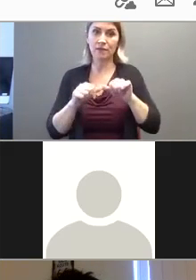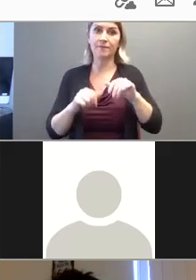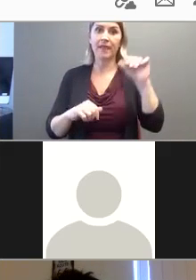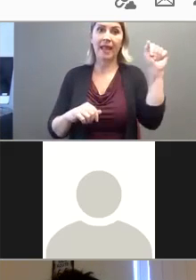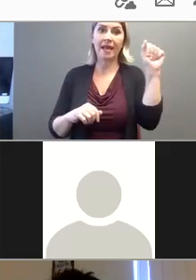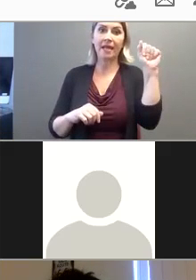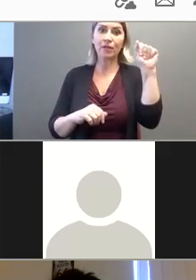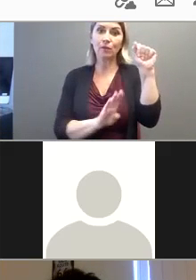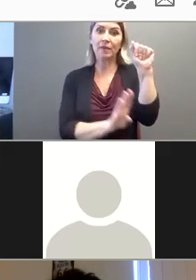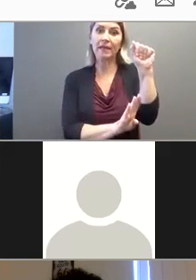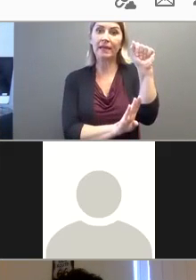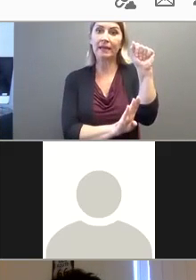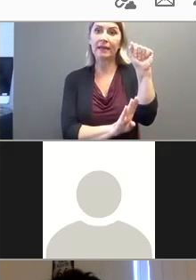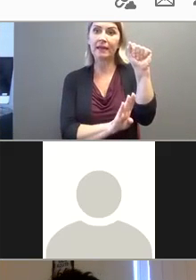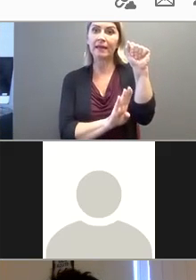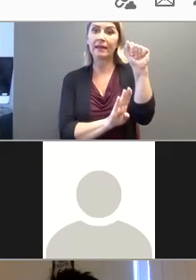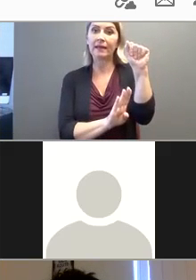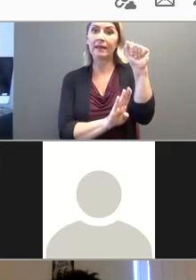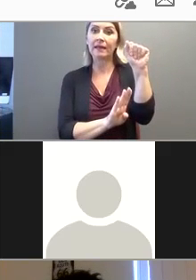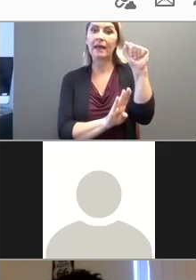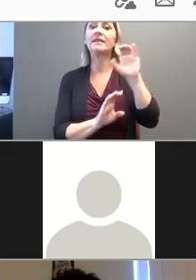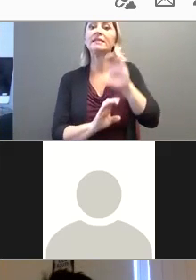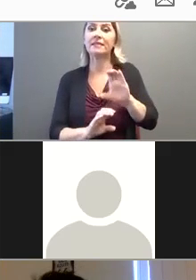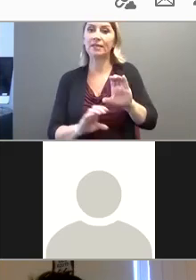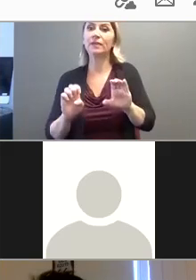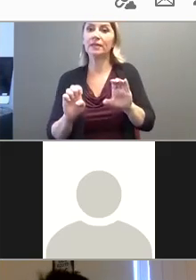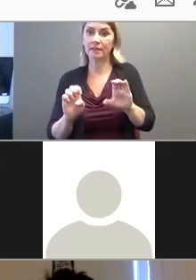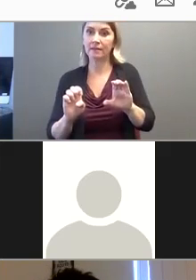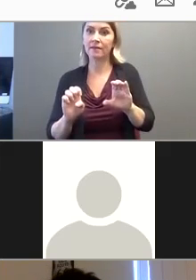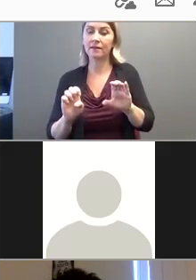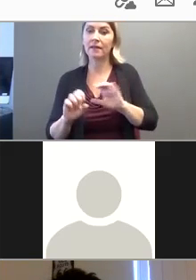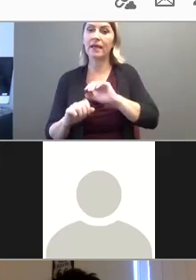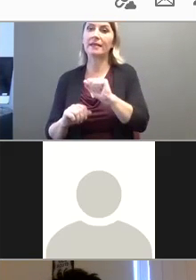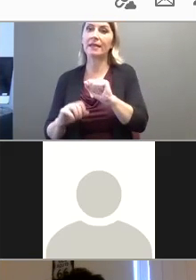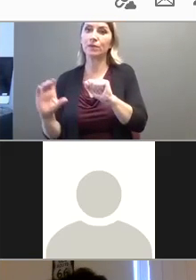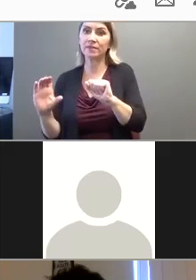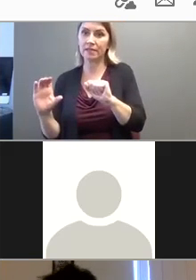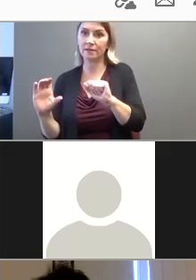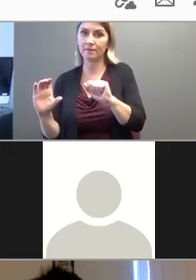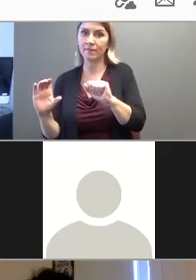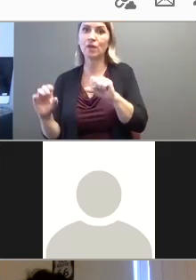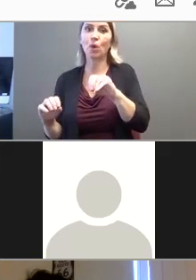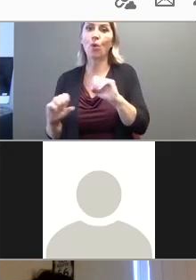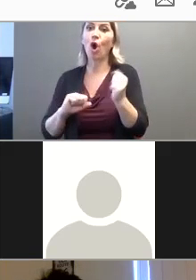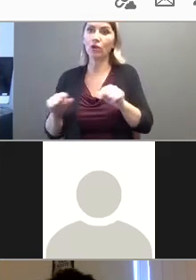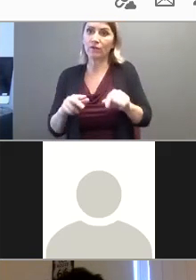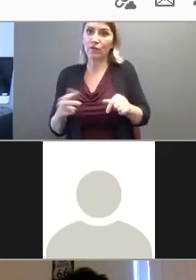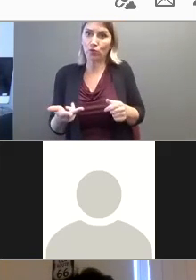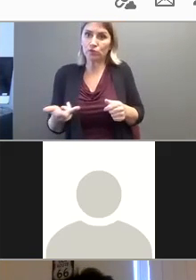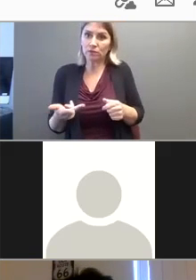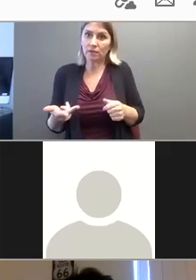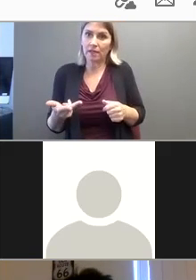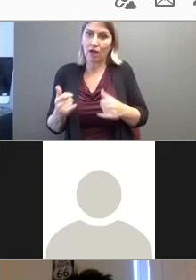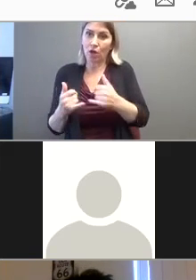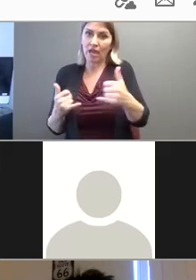B, can't. C to E, can't. And A to C can't as well, because all of those other three